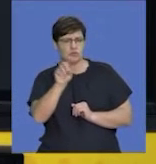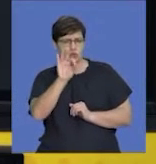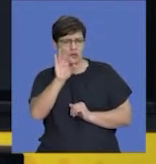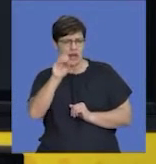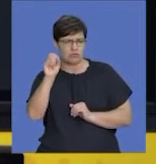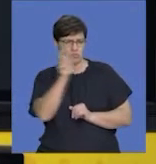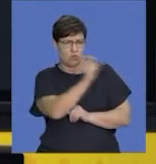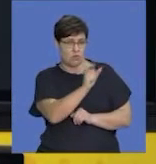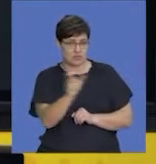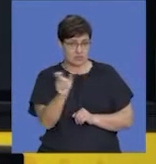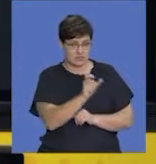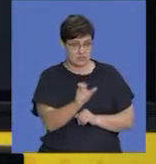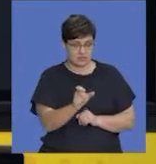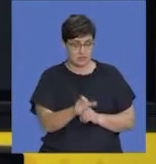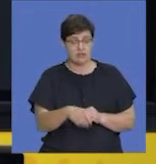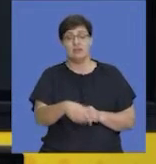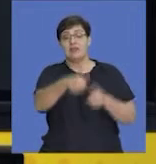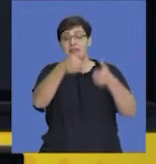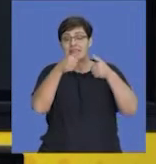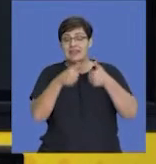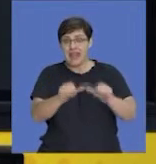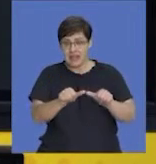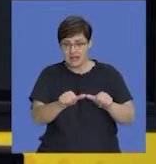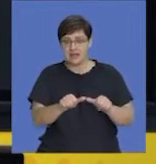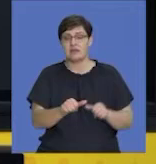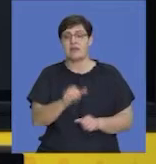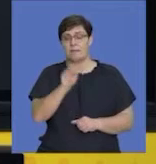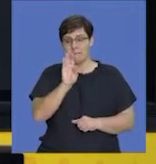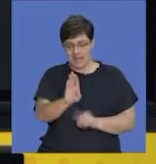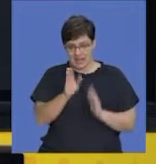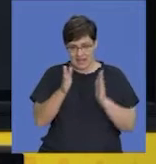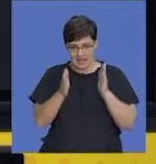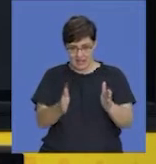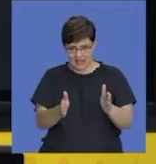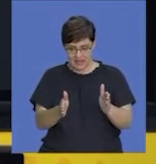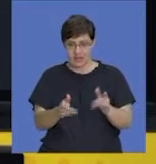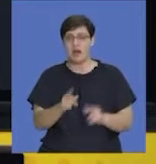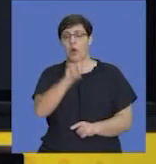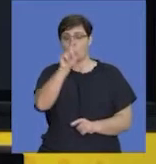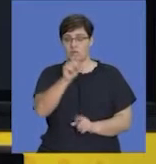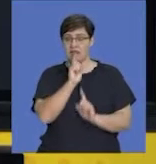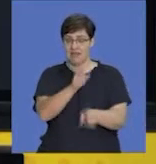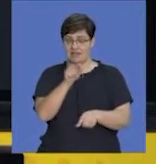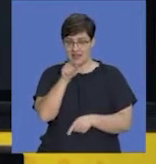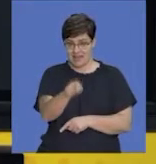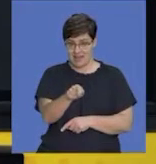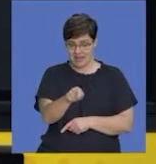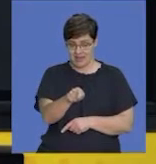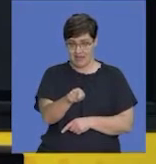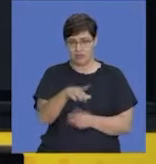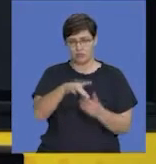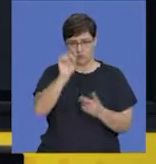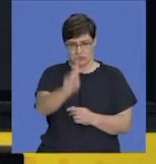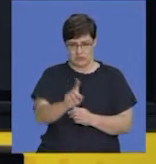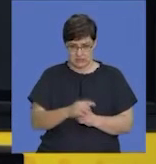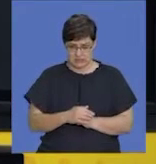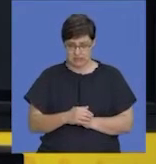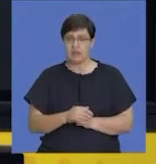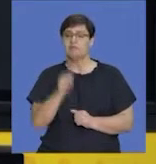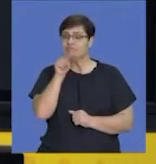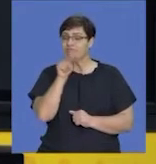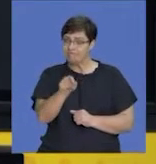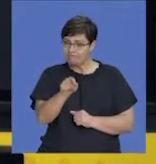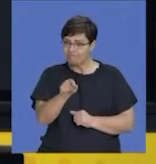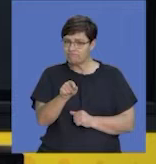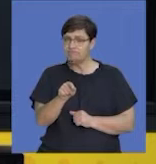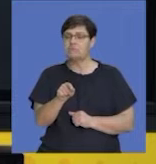words. Thereafter, you are required to go to section B and answer a question there, and one question in section B,